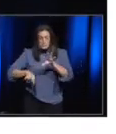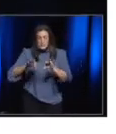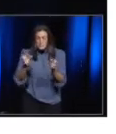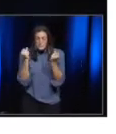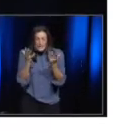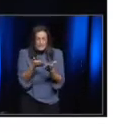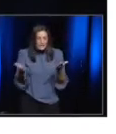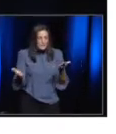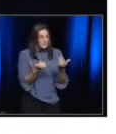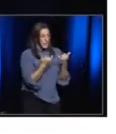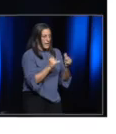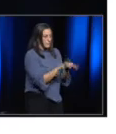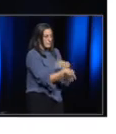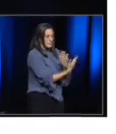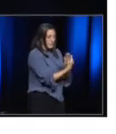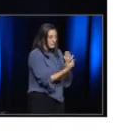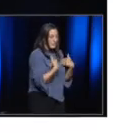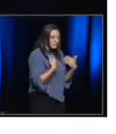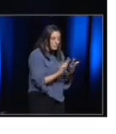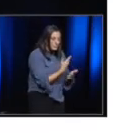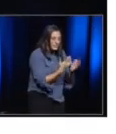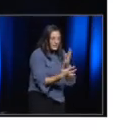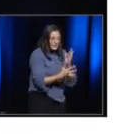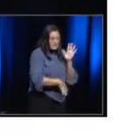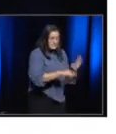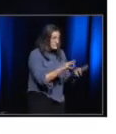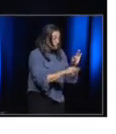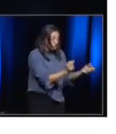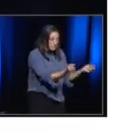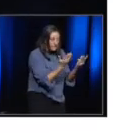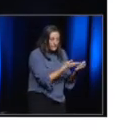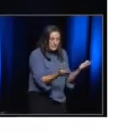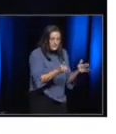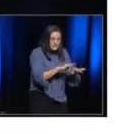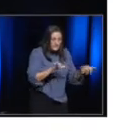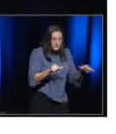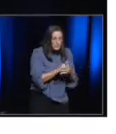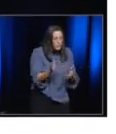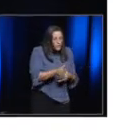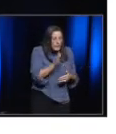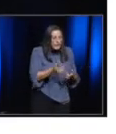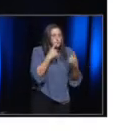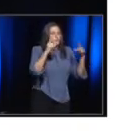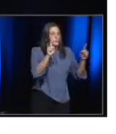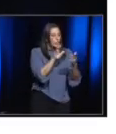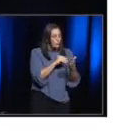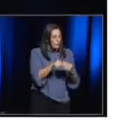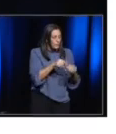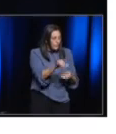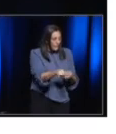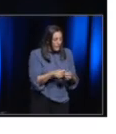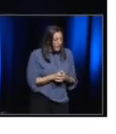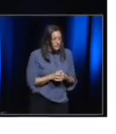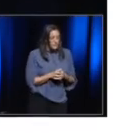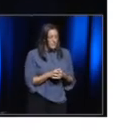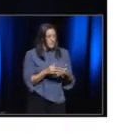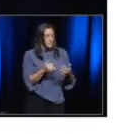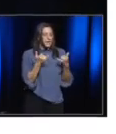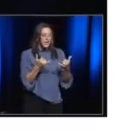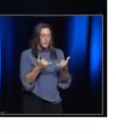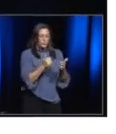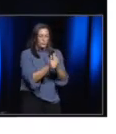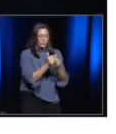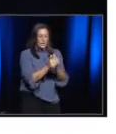toys are giving us this incredible access to all these other species and populations we've never been able to learn about before. But we're in a race against